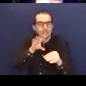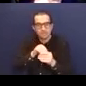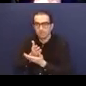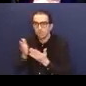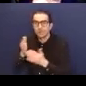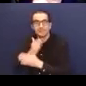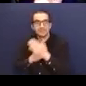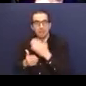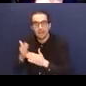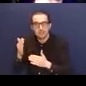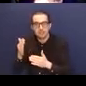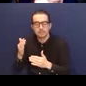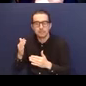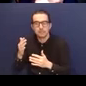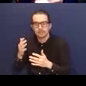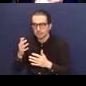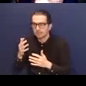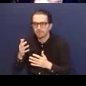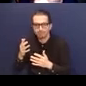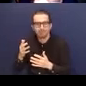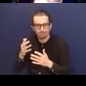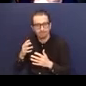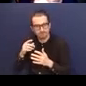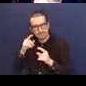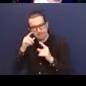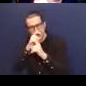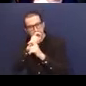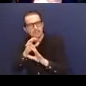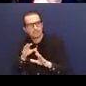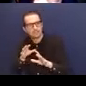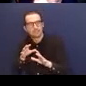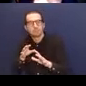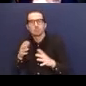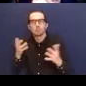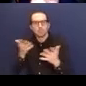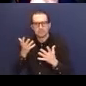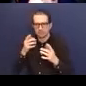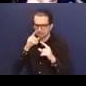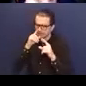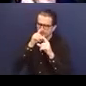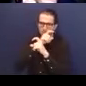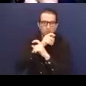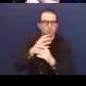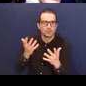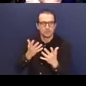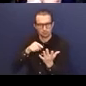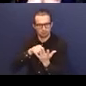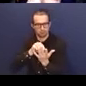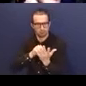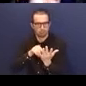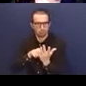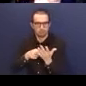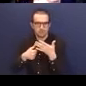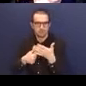6, they found that 17.8% said that they had some difficulty. But more conservative cutoff point